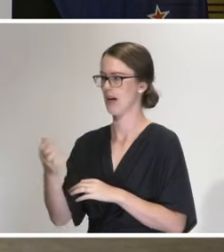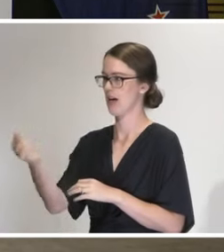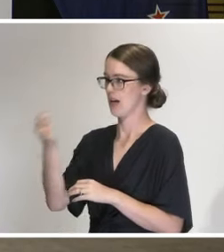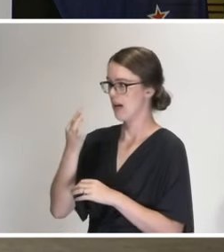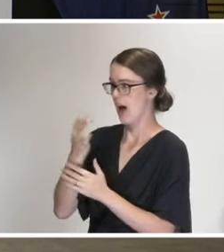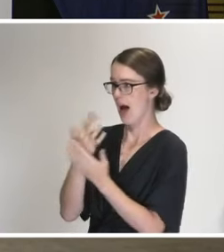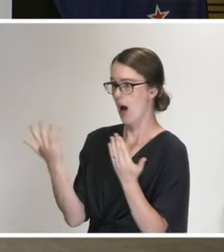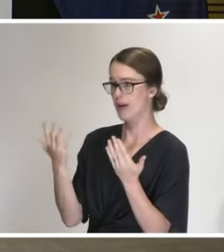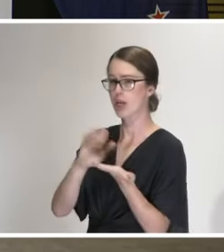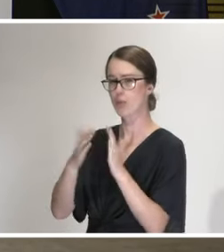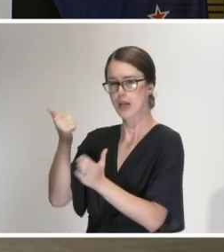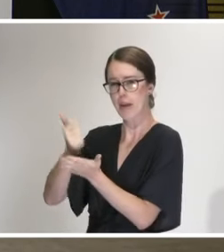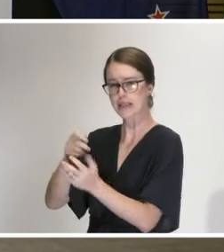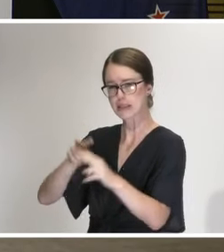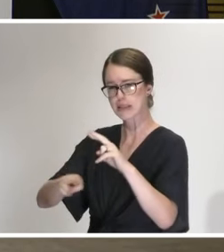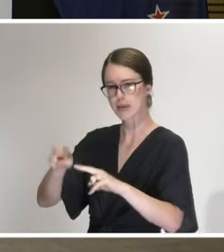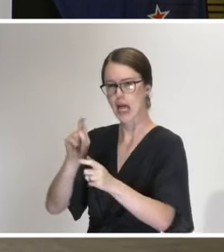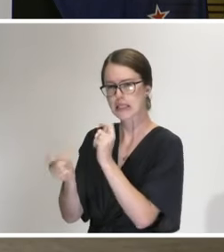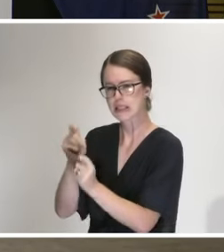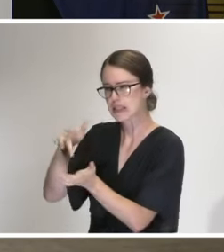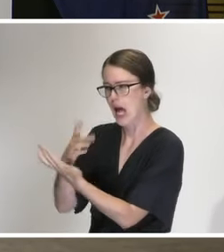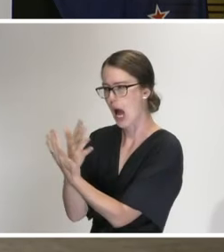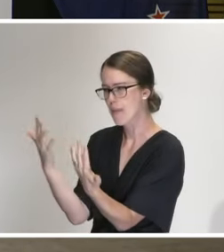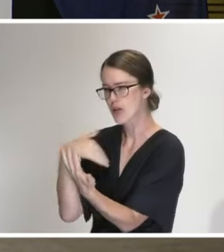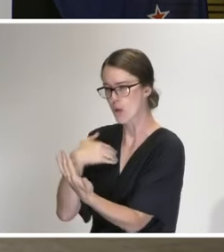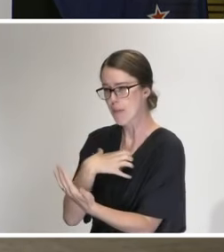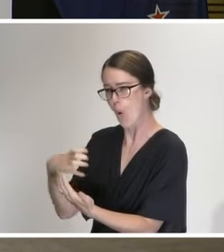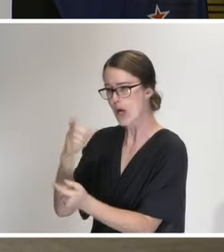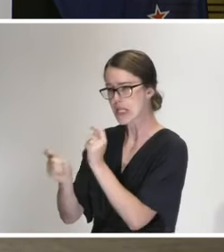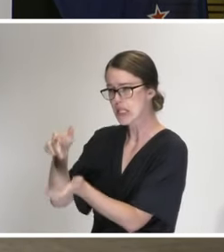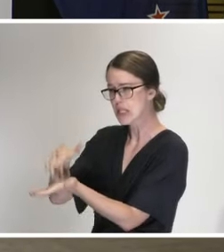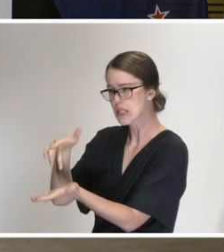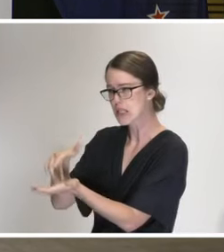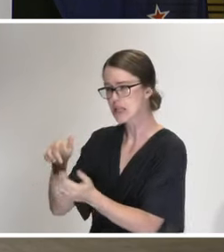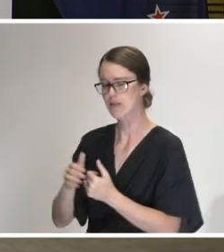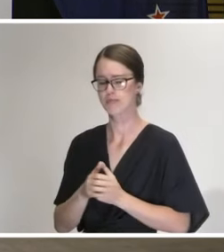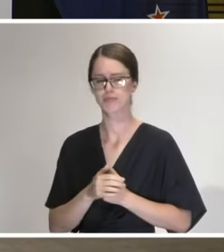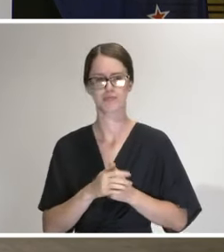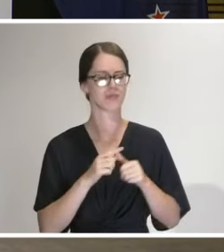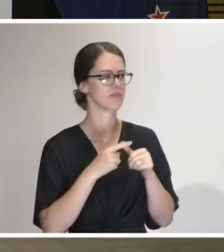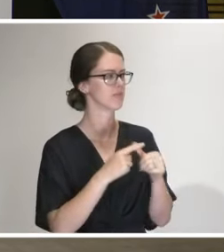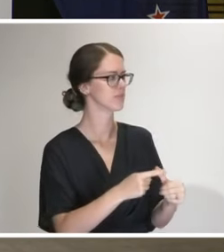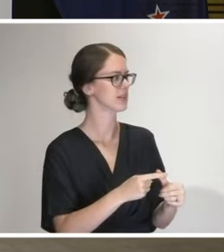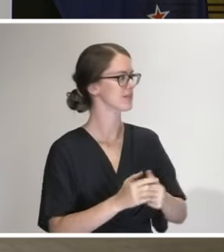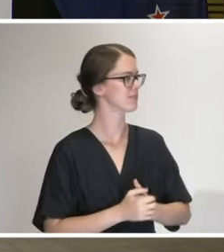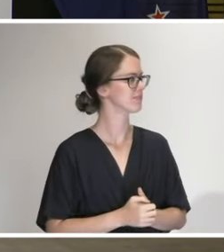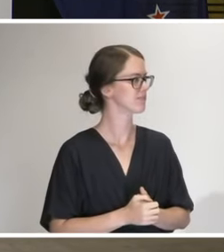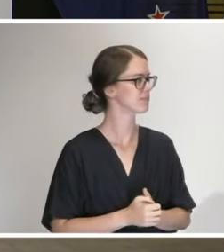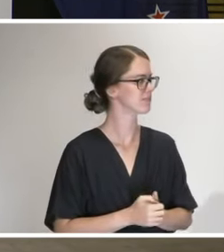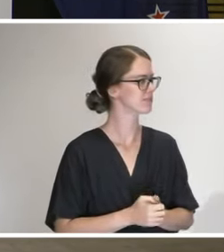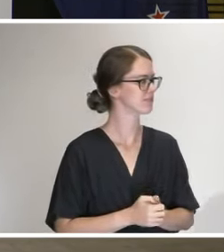community-based assessment centres are there now around the country? Do you want or need more? Have you got that information, Caroline? Um, I